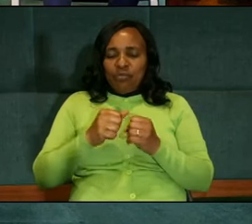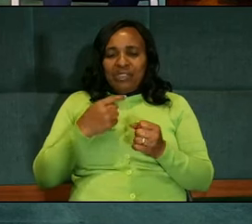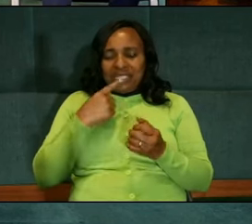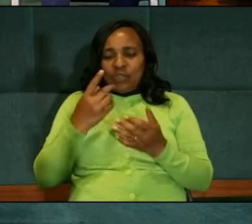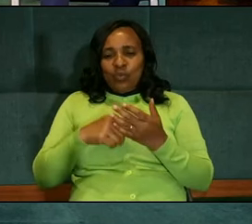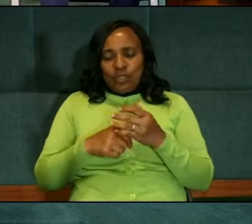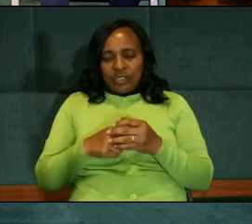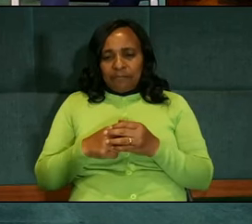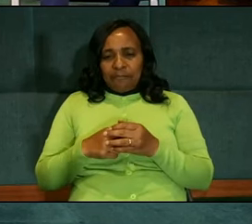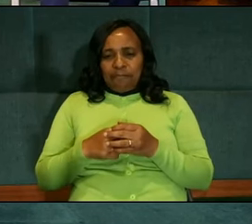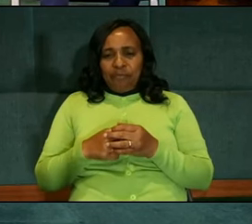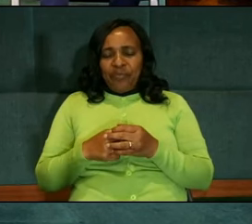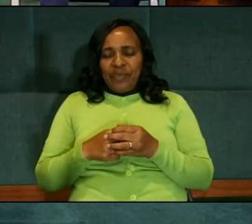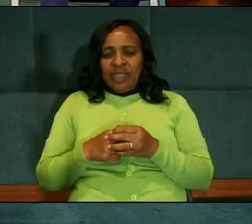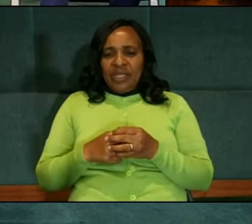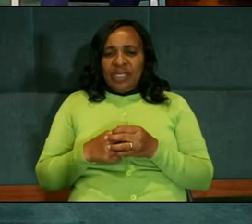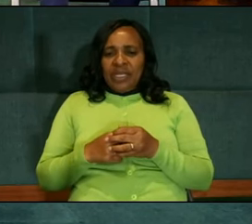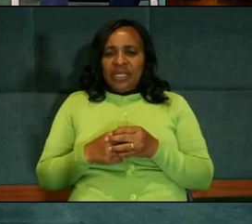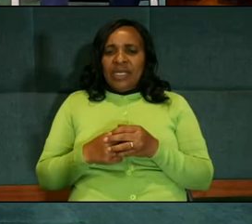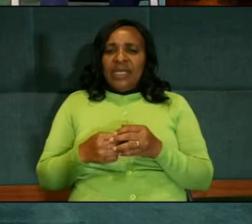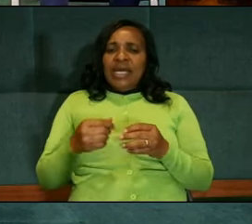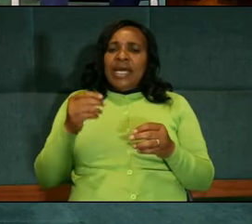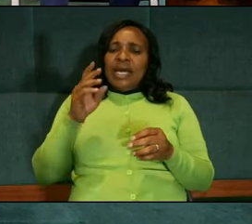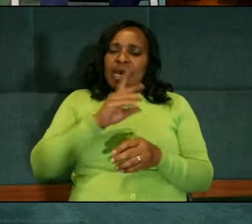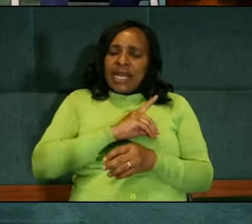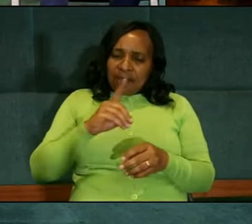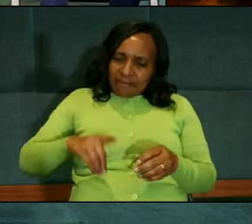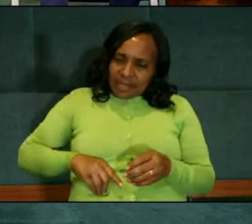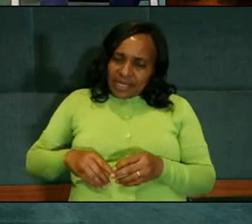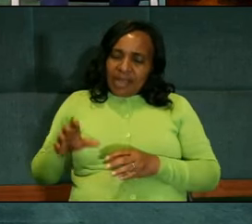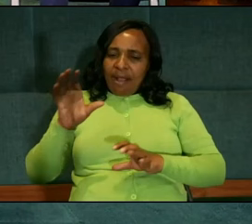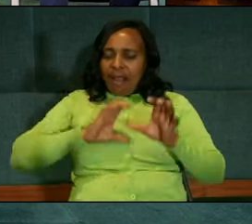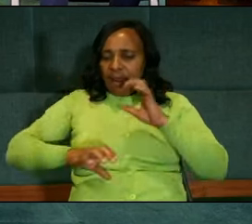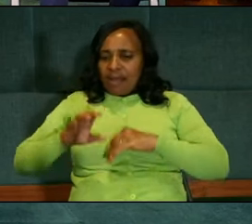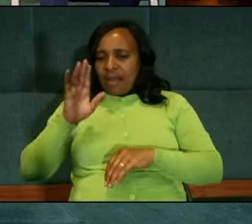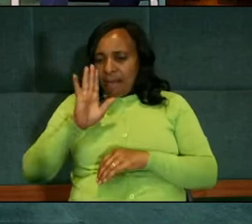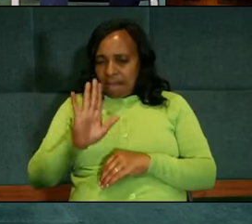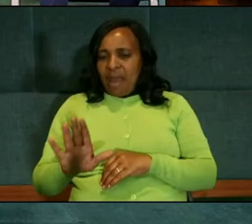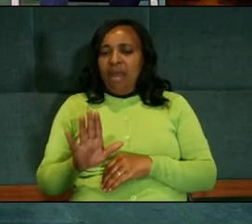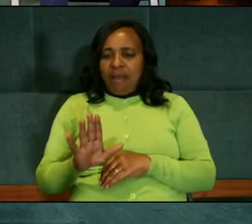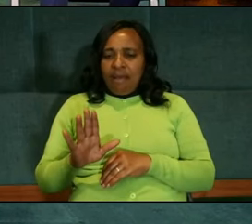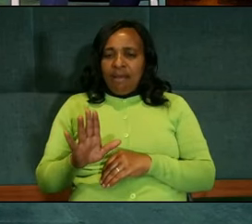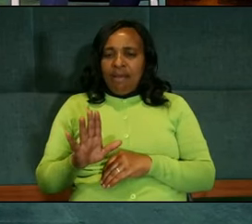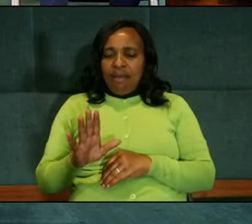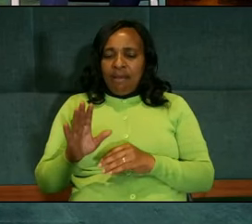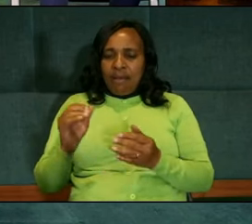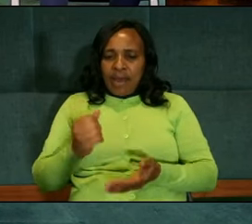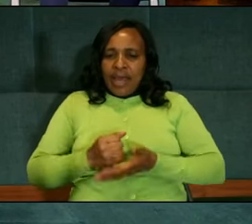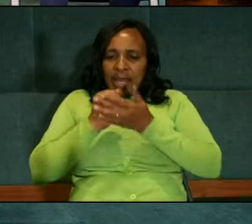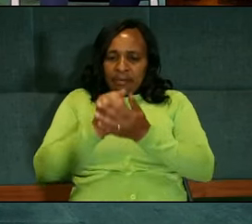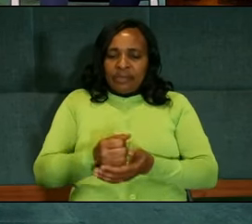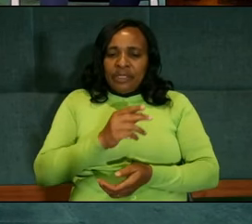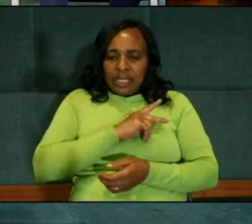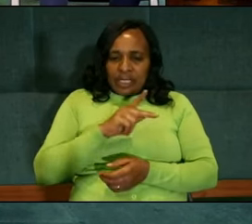you that David's blameless character aroused the wrath of the king.